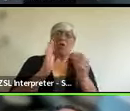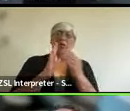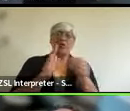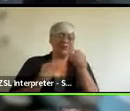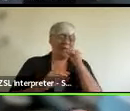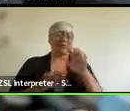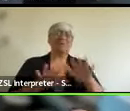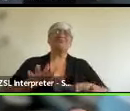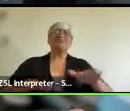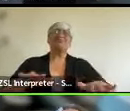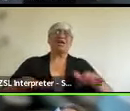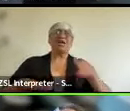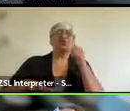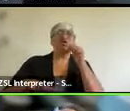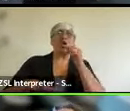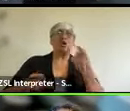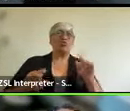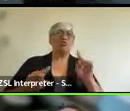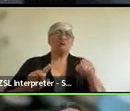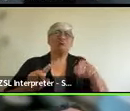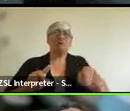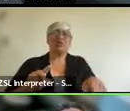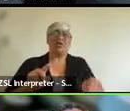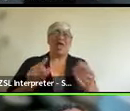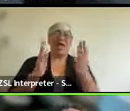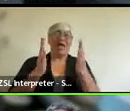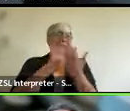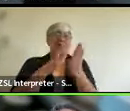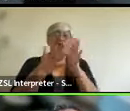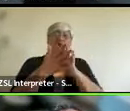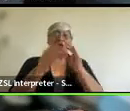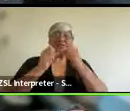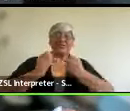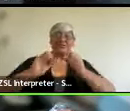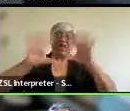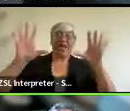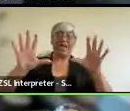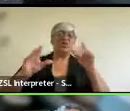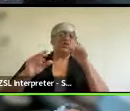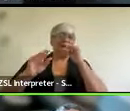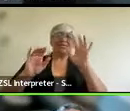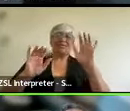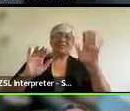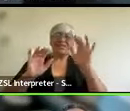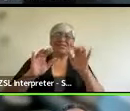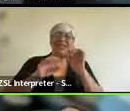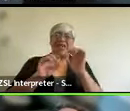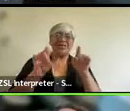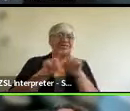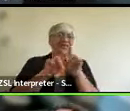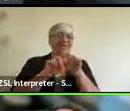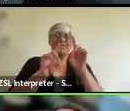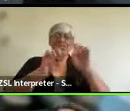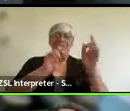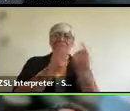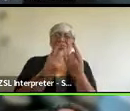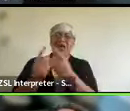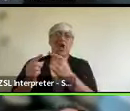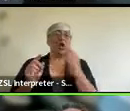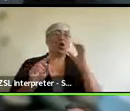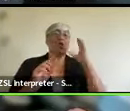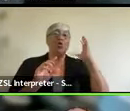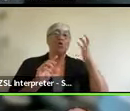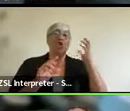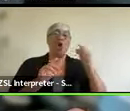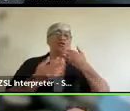tell you what you're doing, what you're touching, hands-on displays. You can get in there and touch the starfish and all the rest of it. Pre-recorded audio descriptions